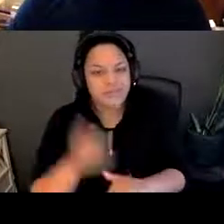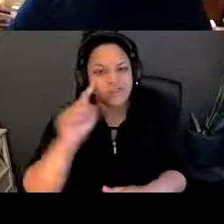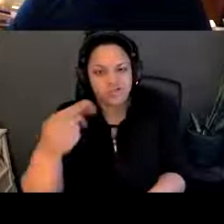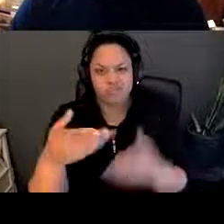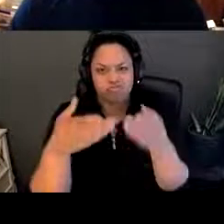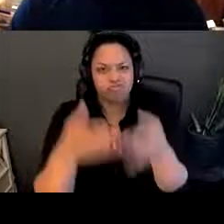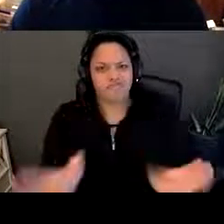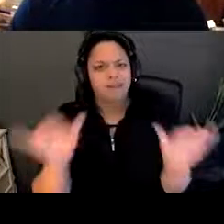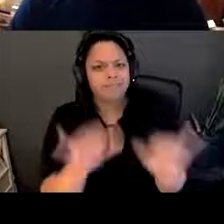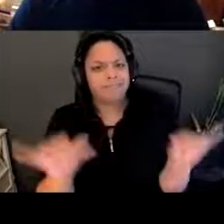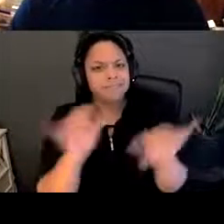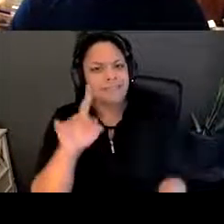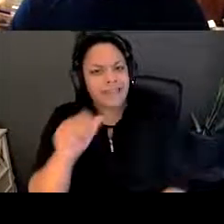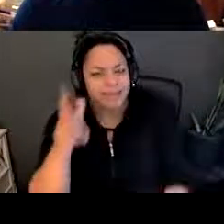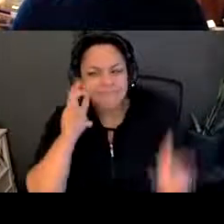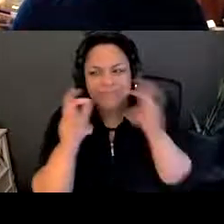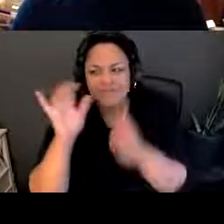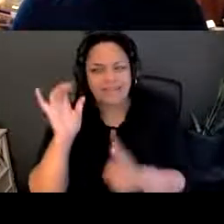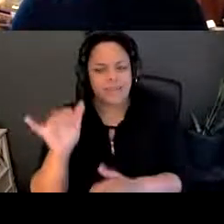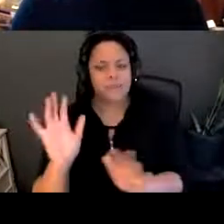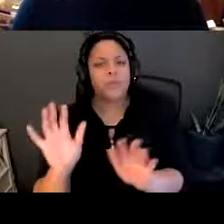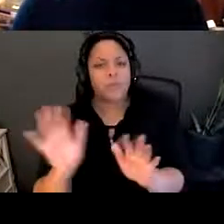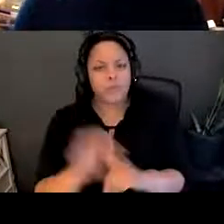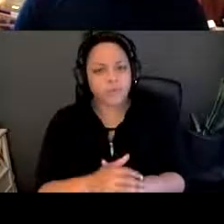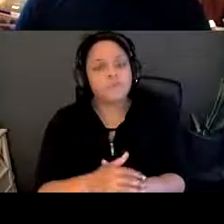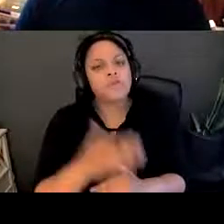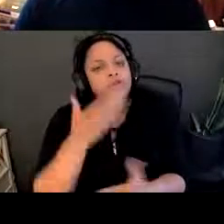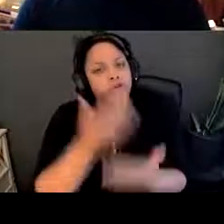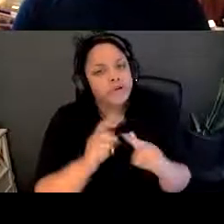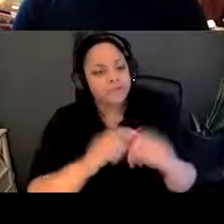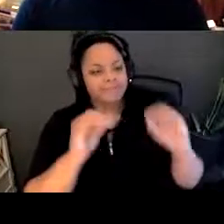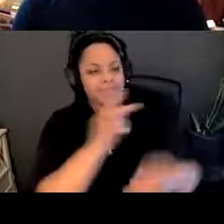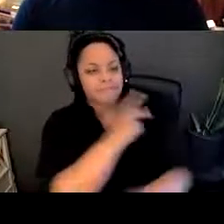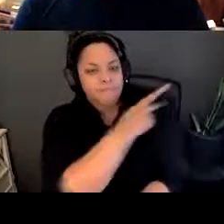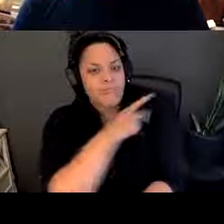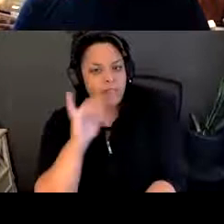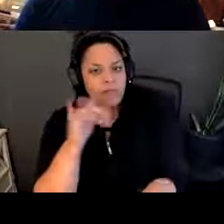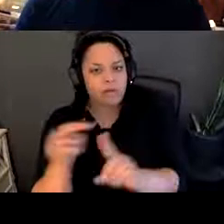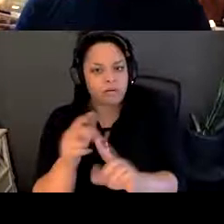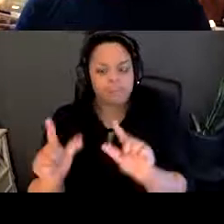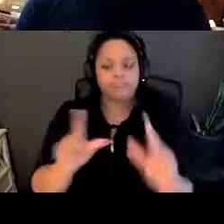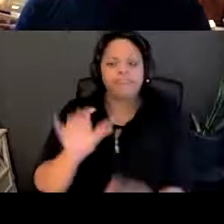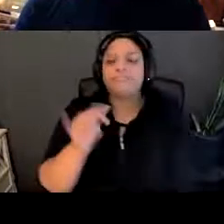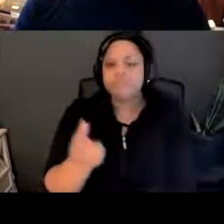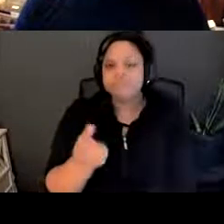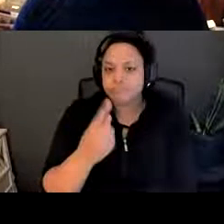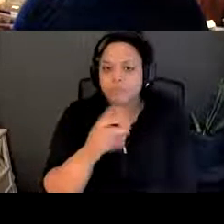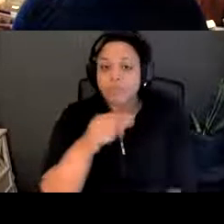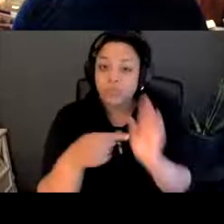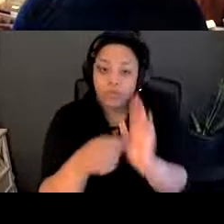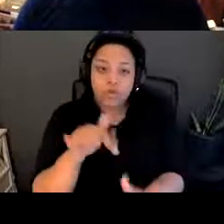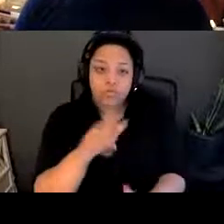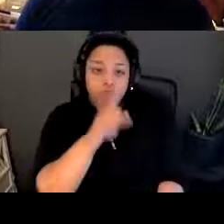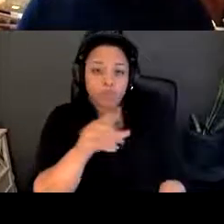And I think it's important to let patients know that, and to talk about that, and even to talk about how that's very true in the